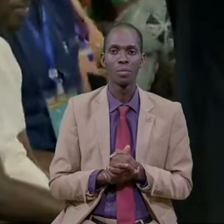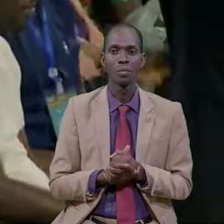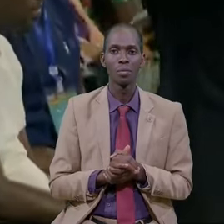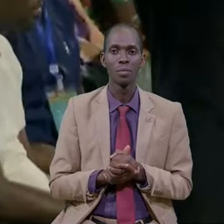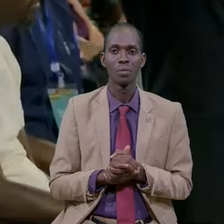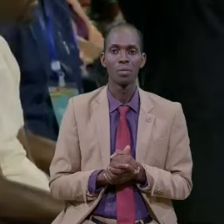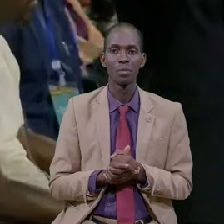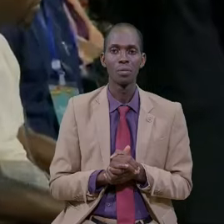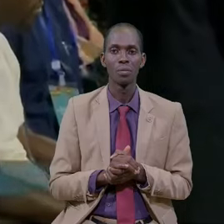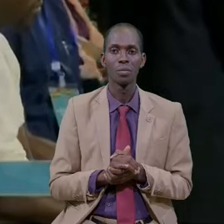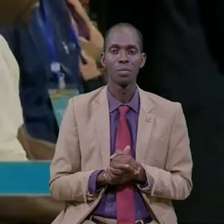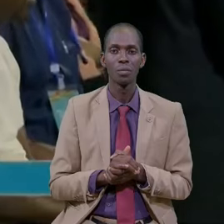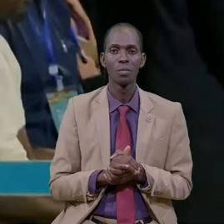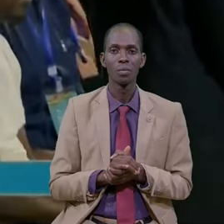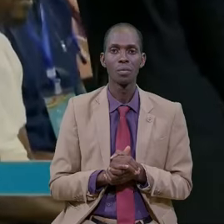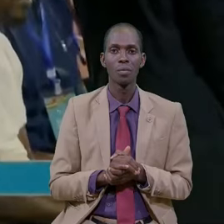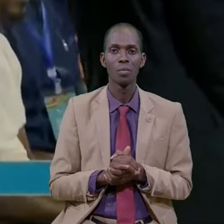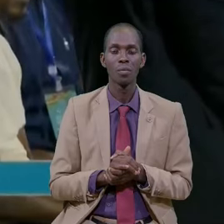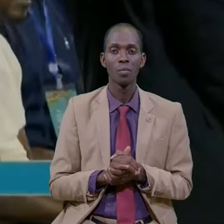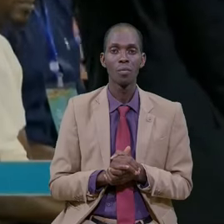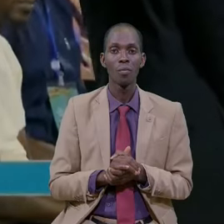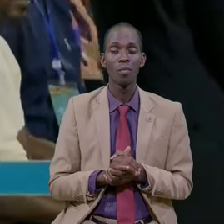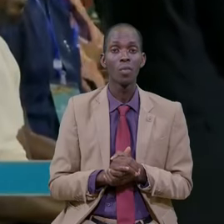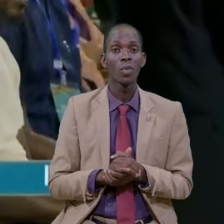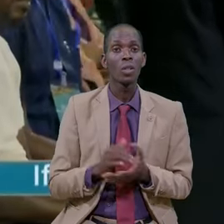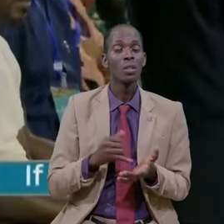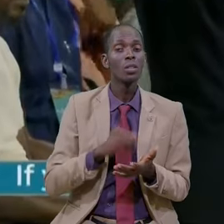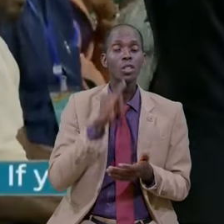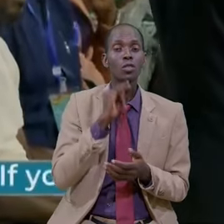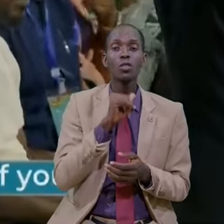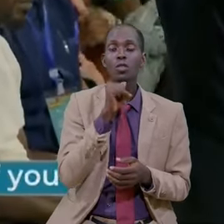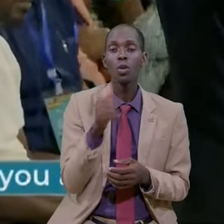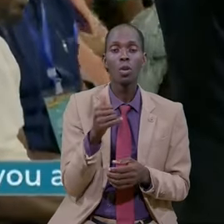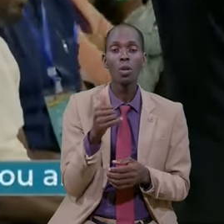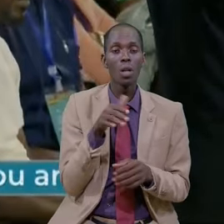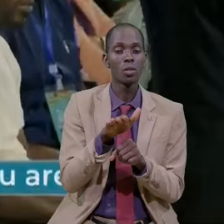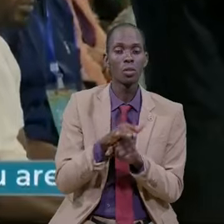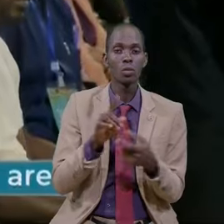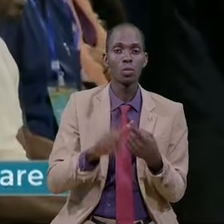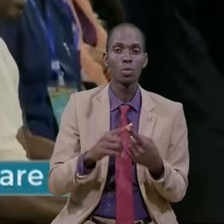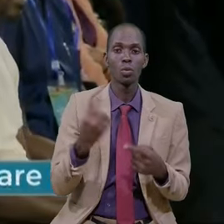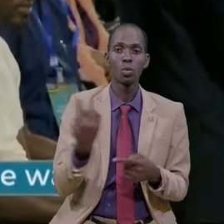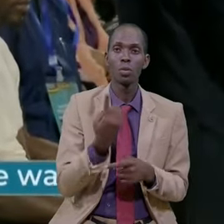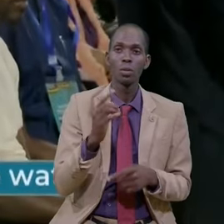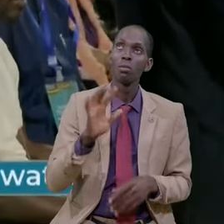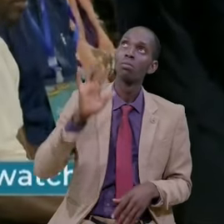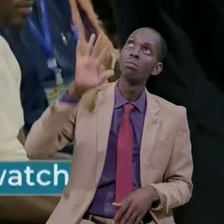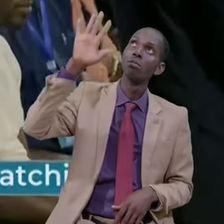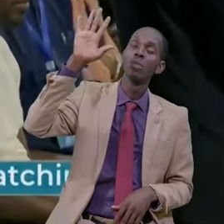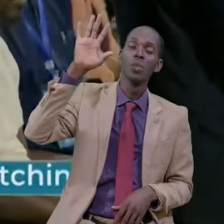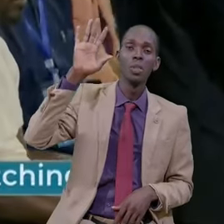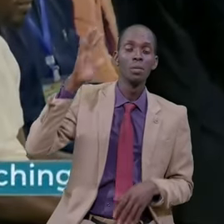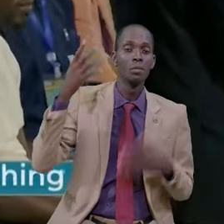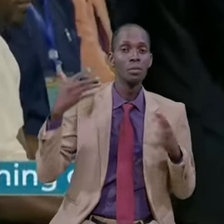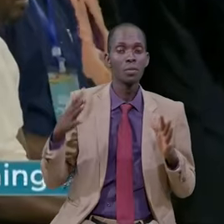salvation for one it's not enough to raise up your hand at the stadium here Jesus said if you